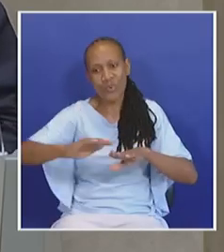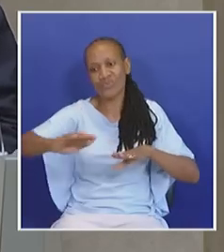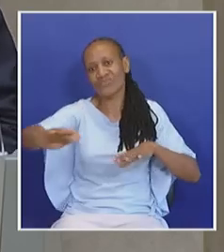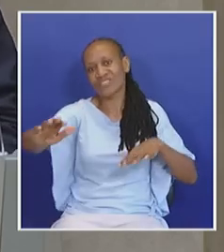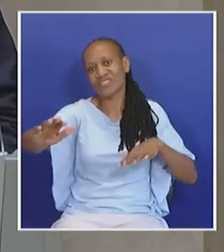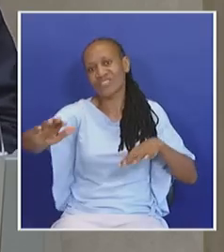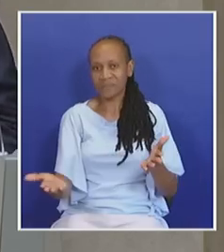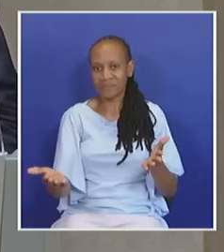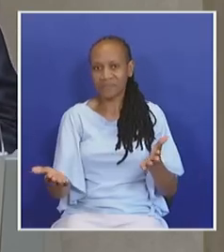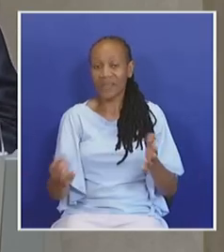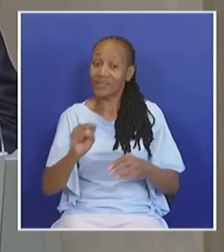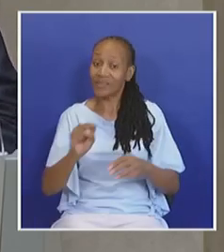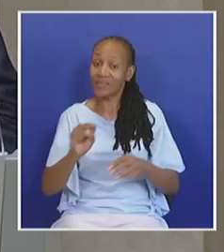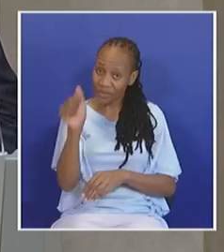itself